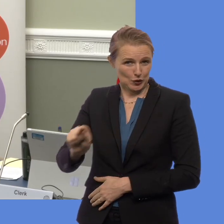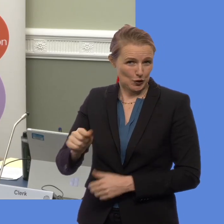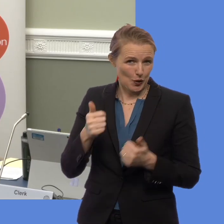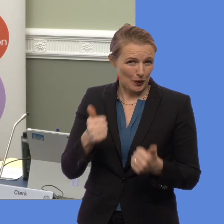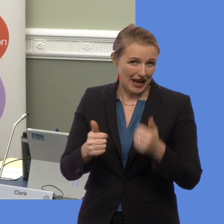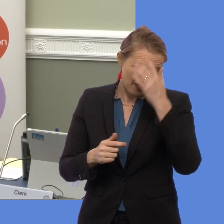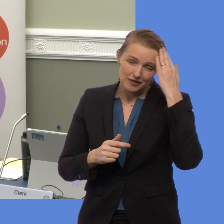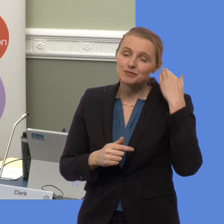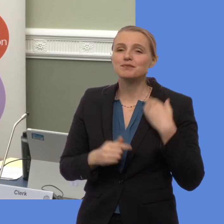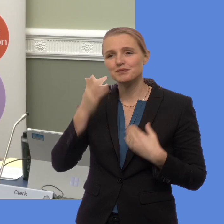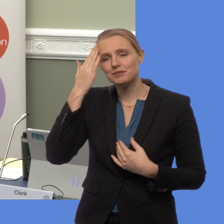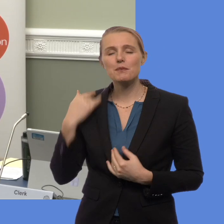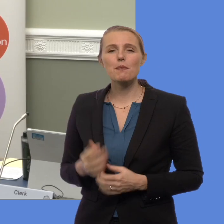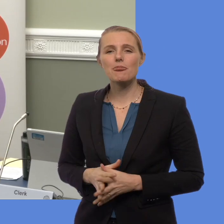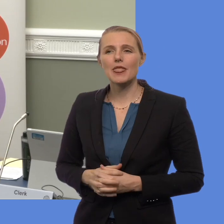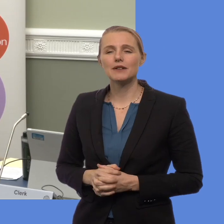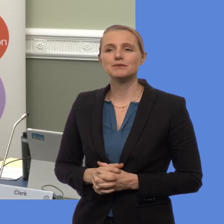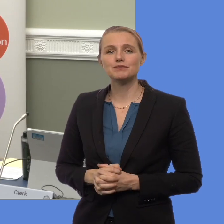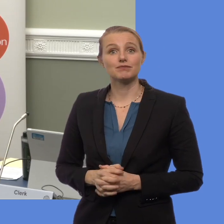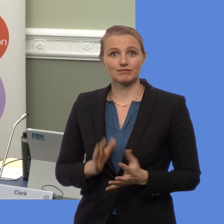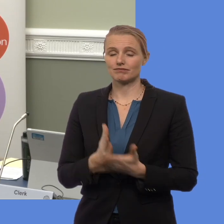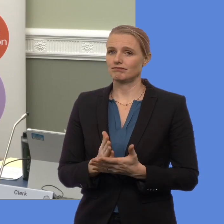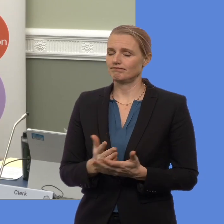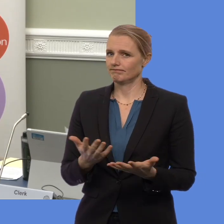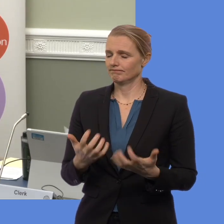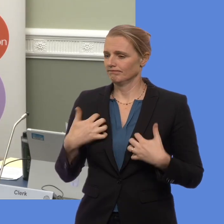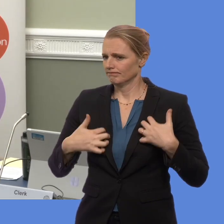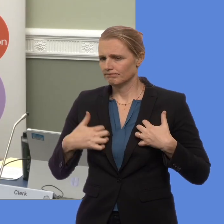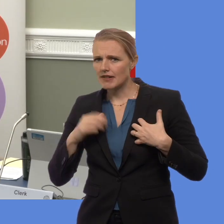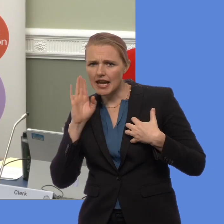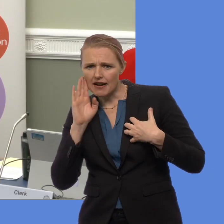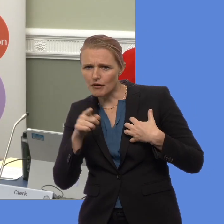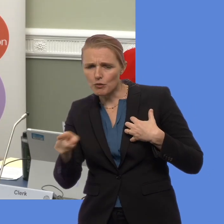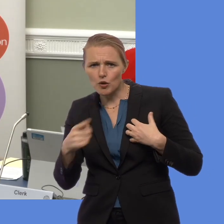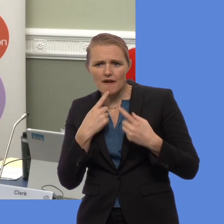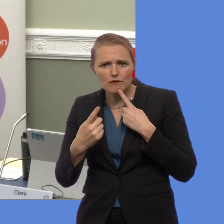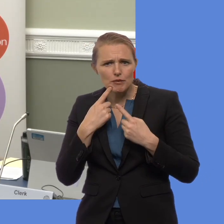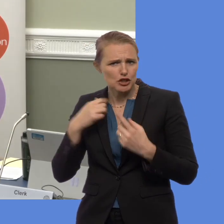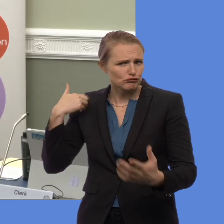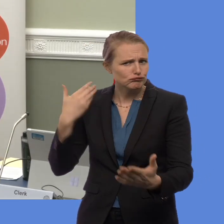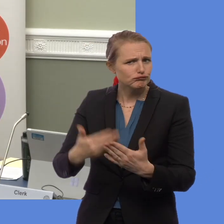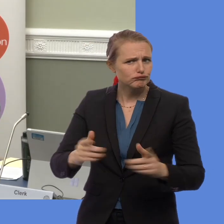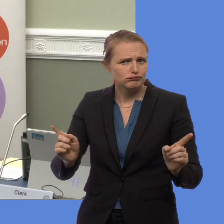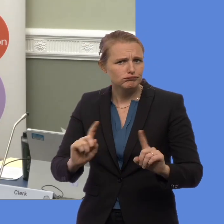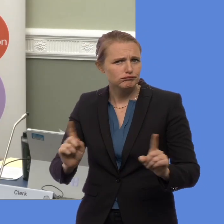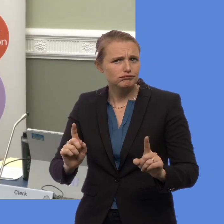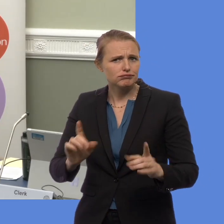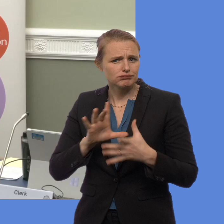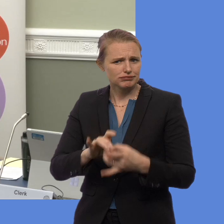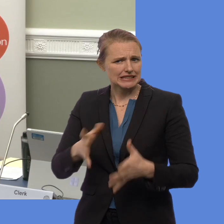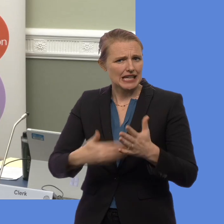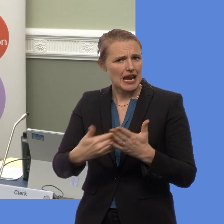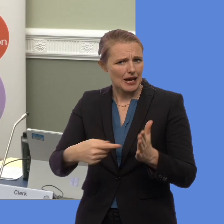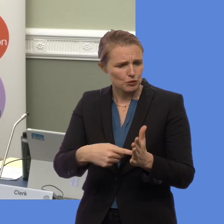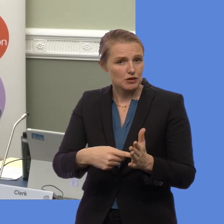themselves and be familiar with. So we are very keen to get as much background information as possible today, and then once the bill is referred to the committee